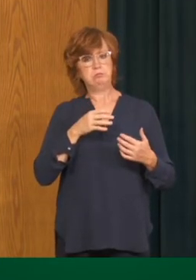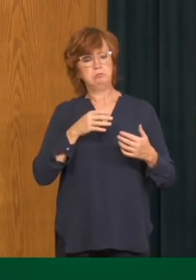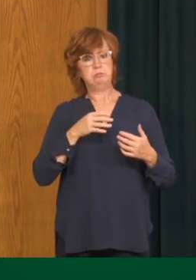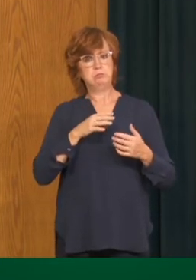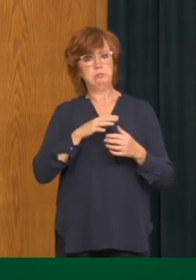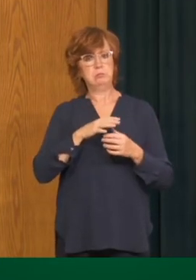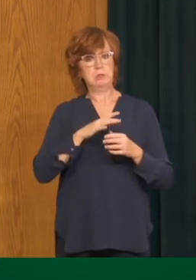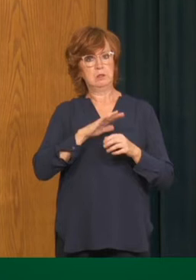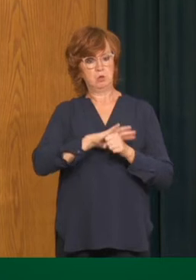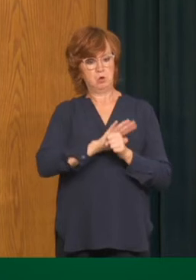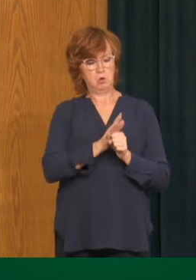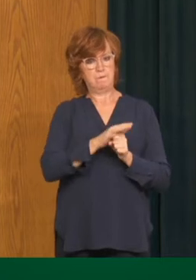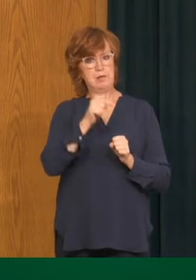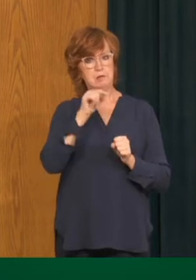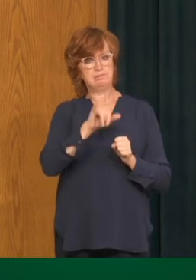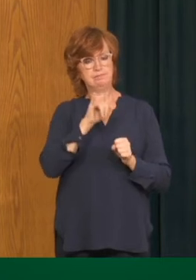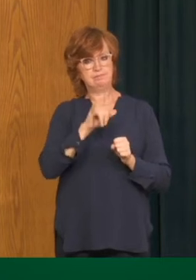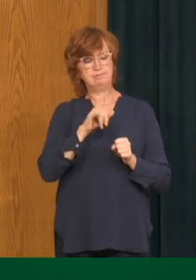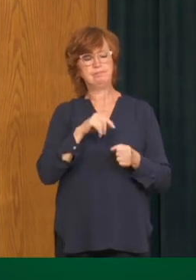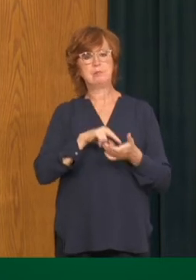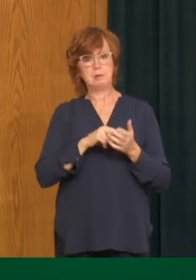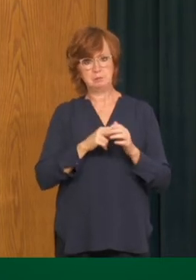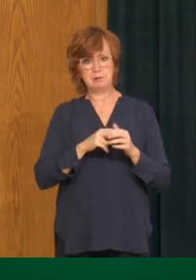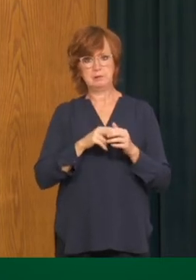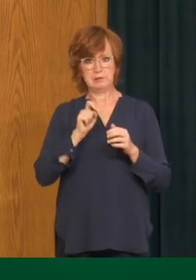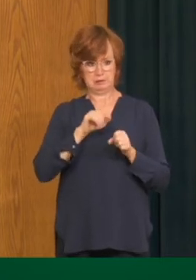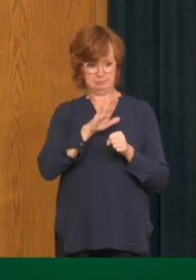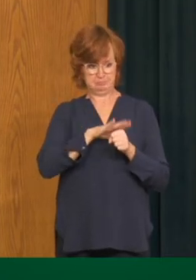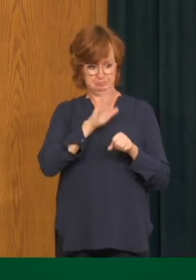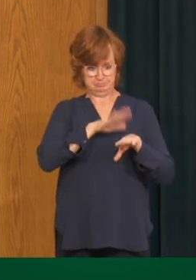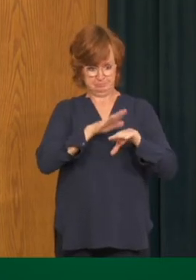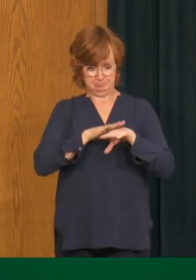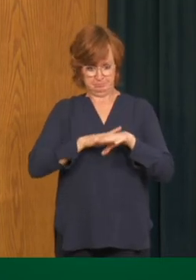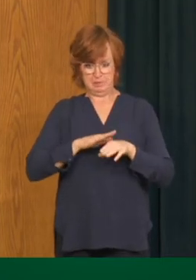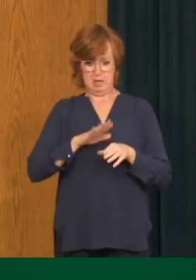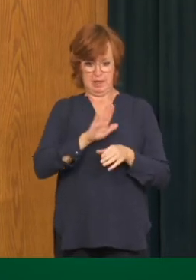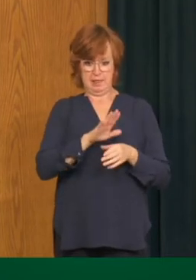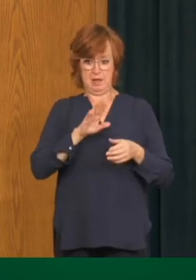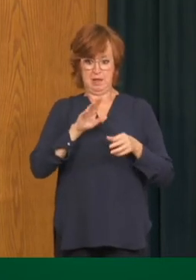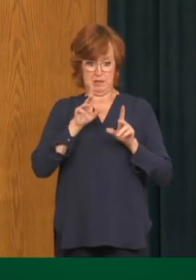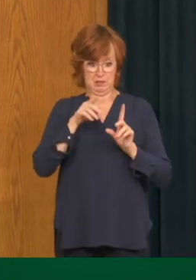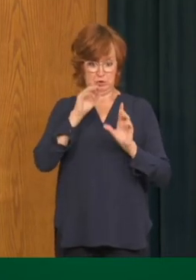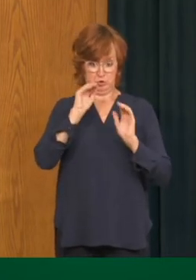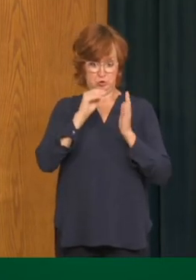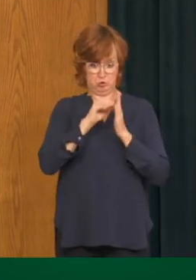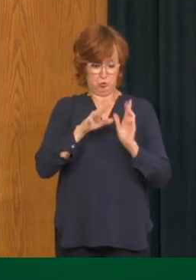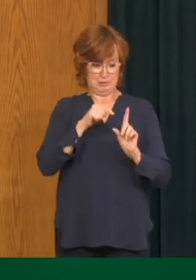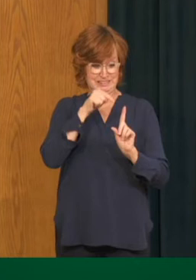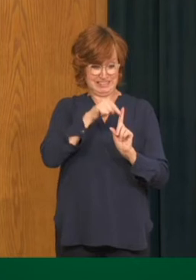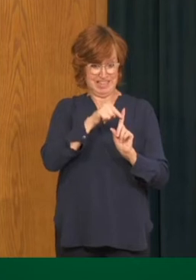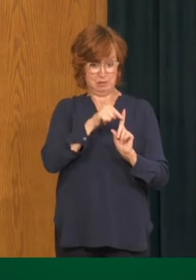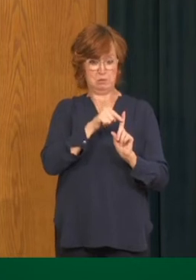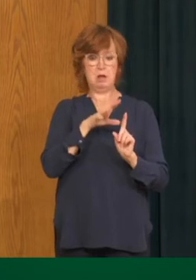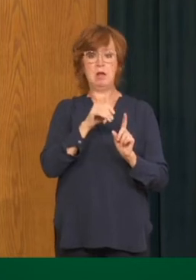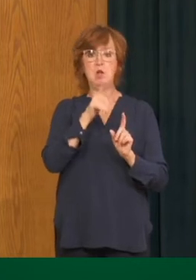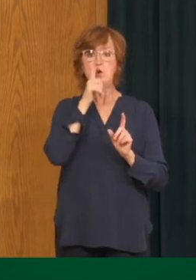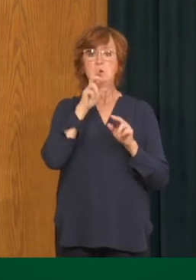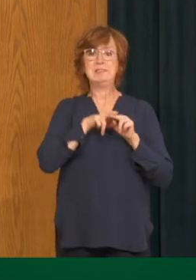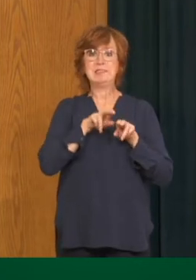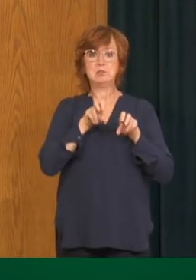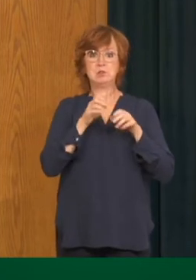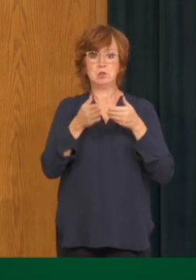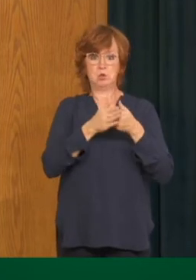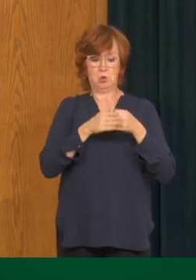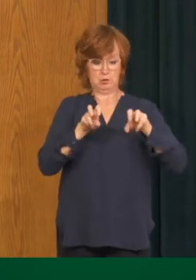sitting closer together to the child who may be asked to stay home and will be offered testing, either close contacts or the entire class. And so it will be managed.